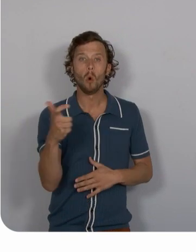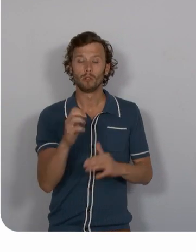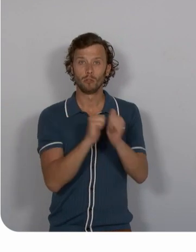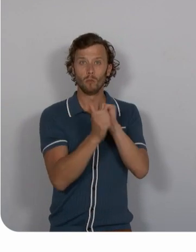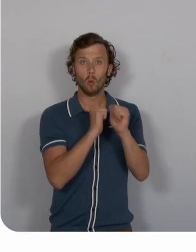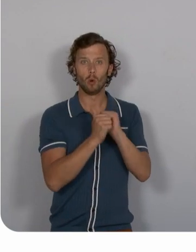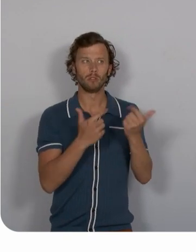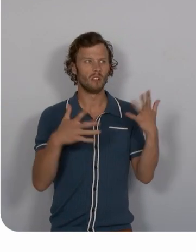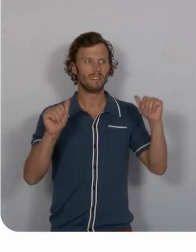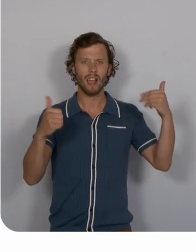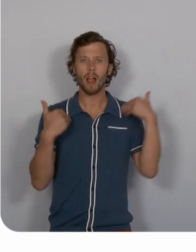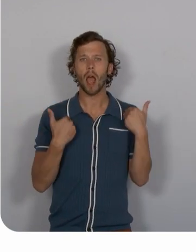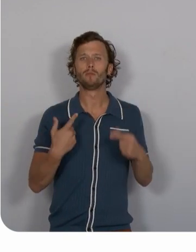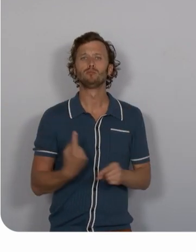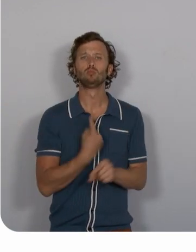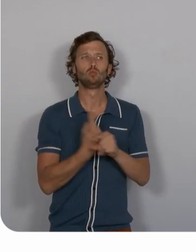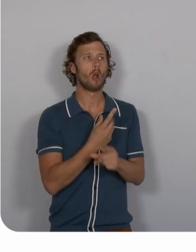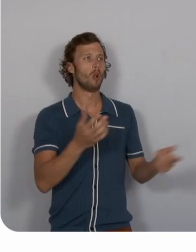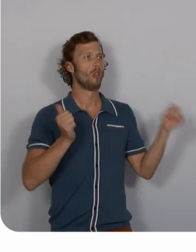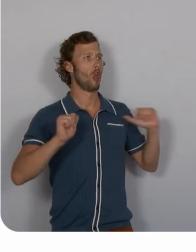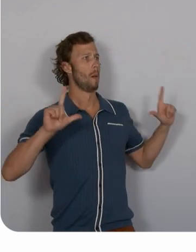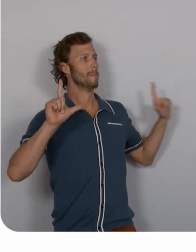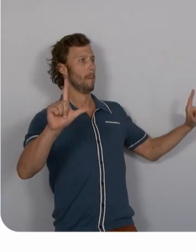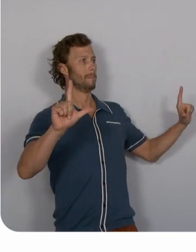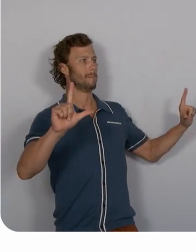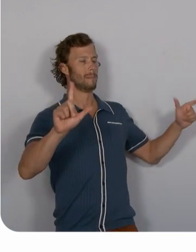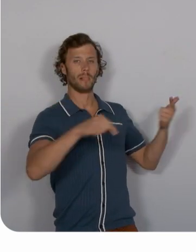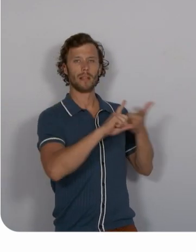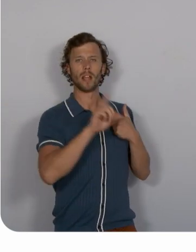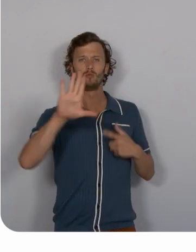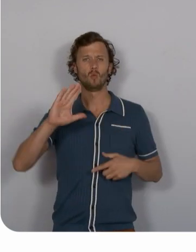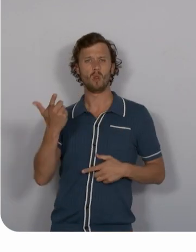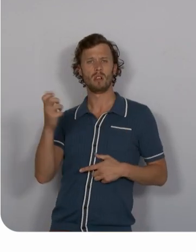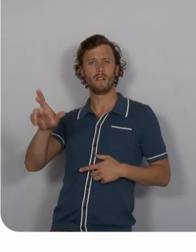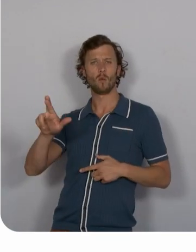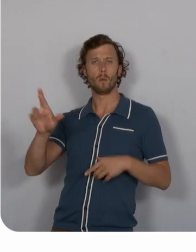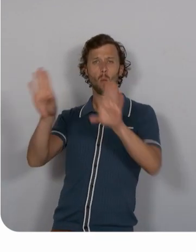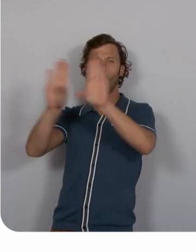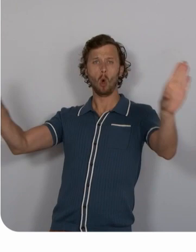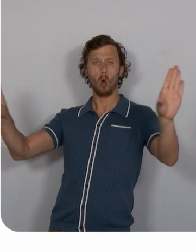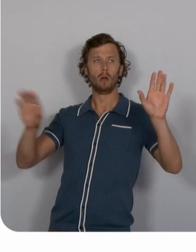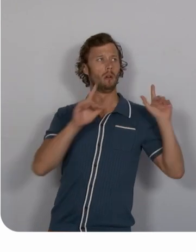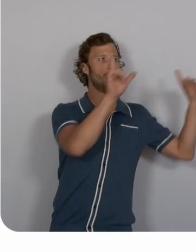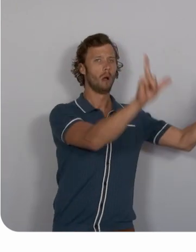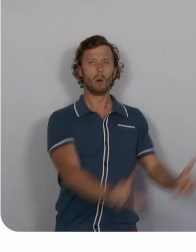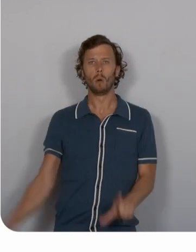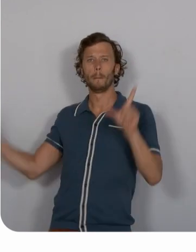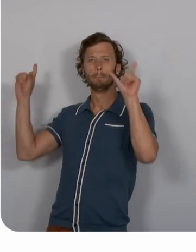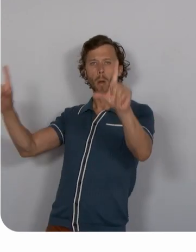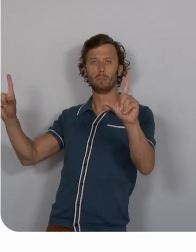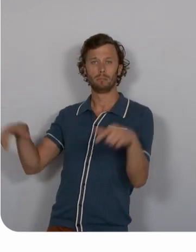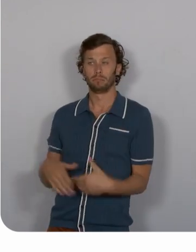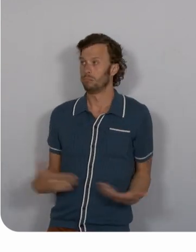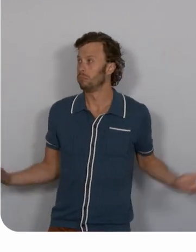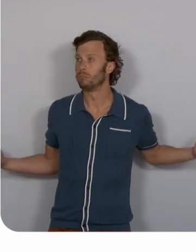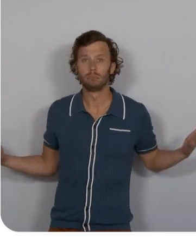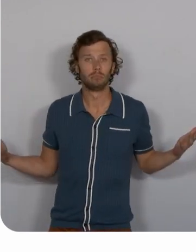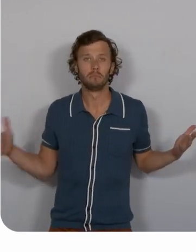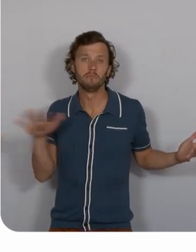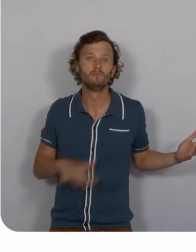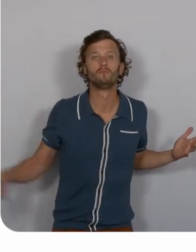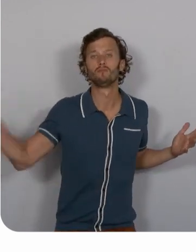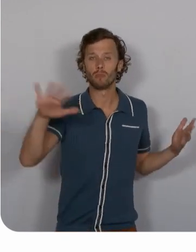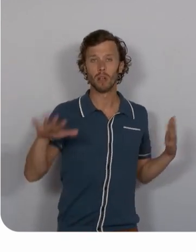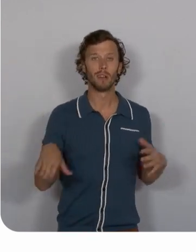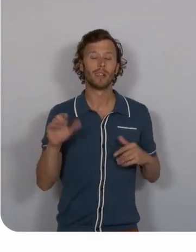to a big screen on your living room wall. And wherever you are, all you have to do is double tap the side of the headset